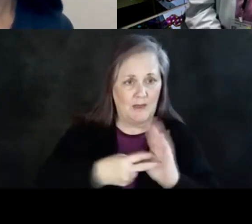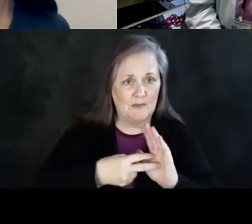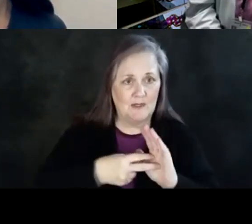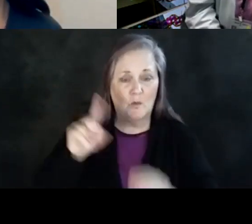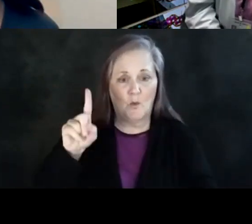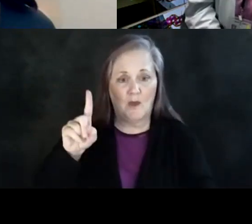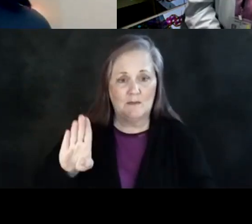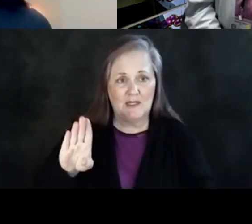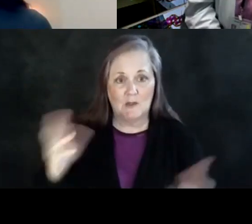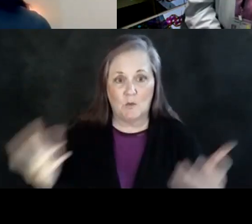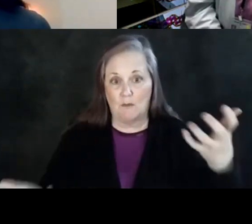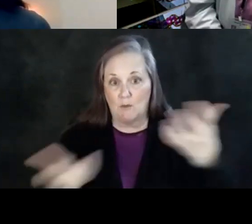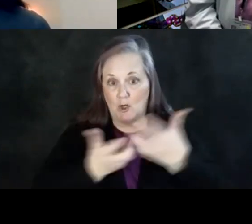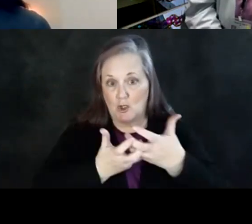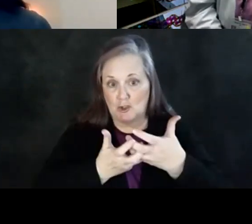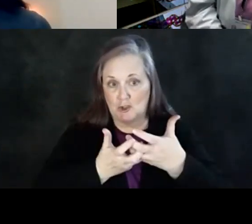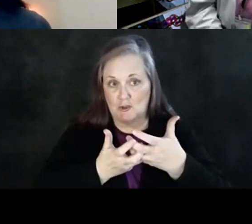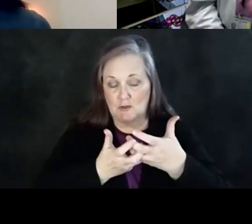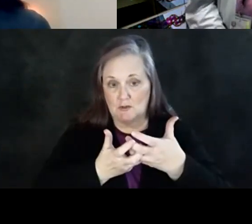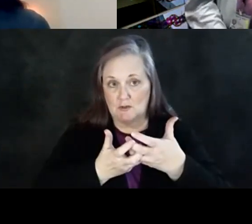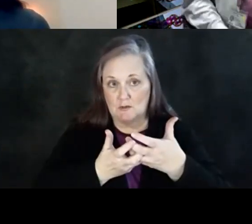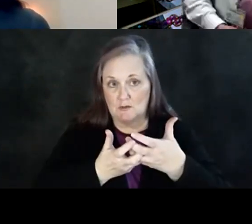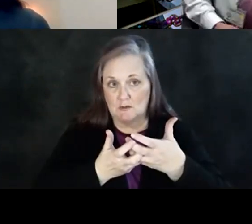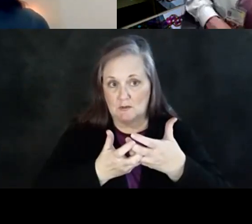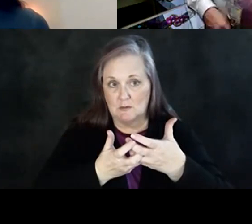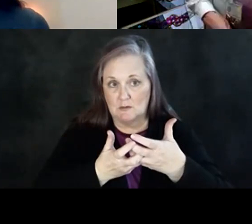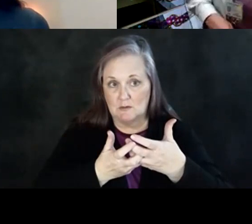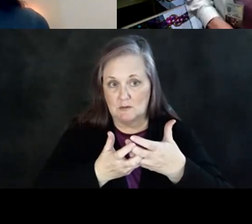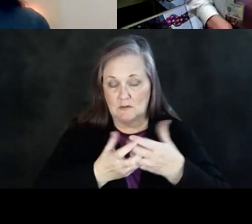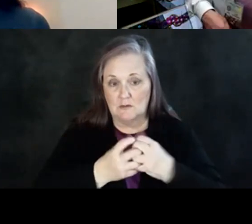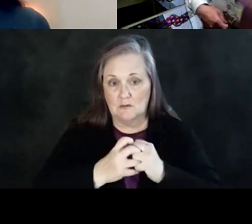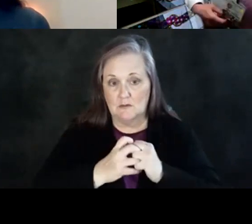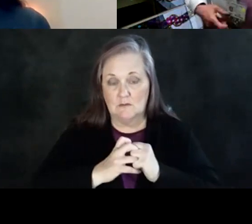is merged? No more stage 1 and 2 stages?